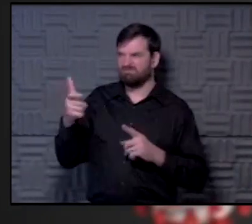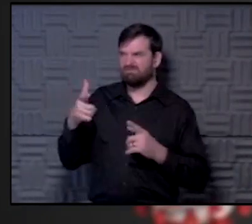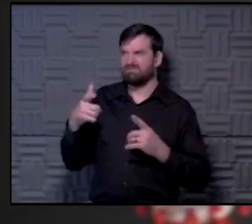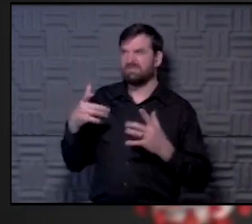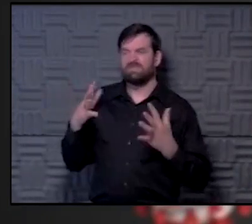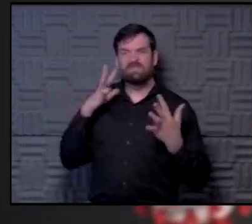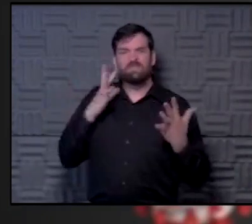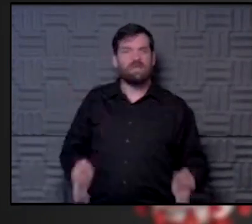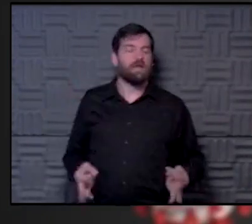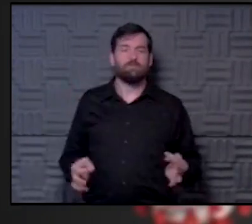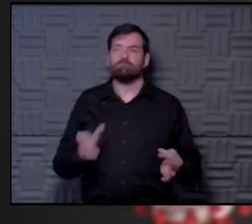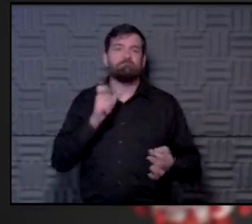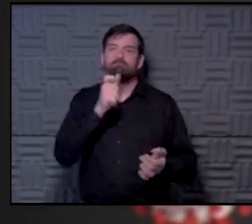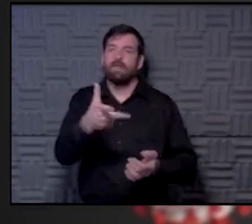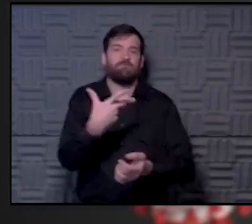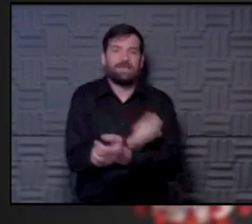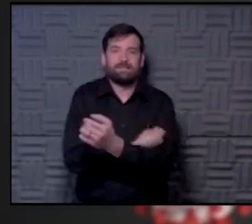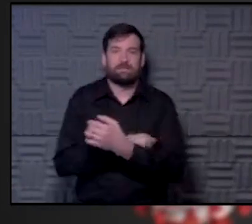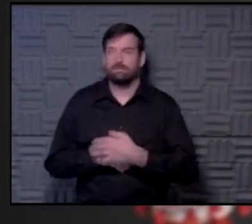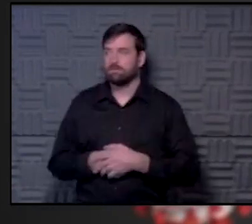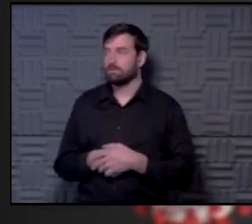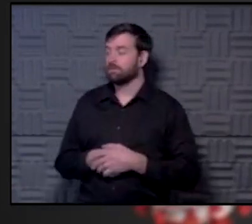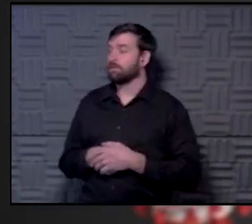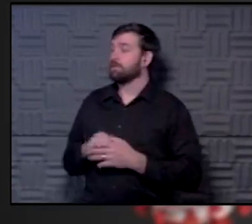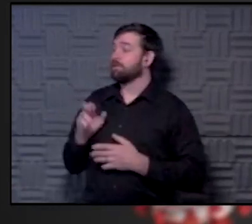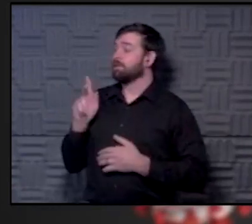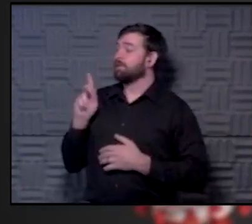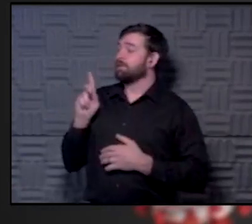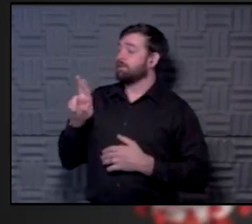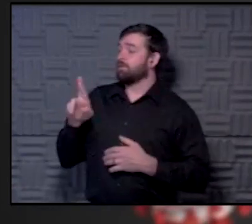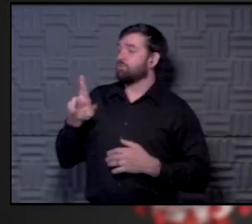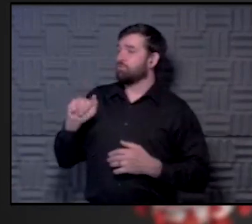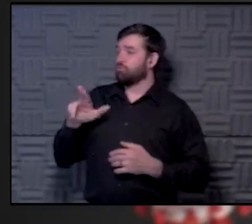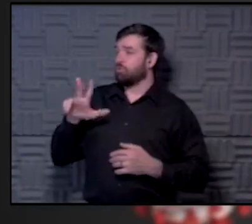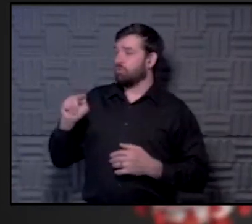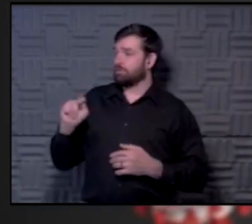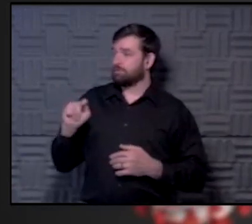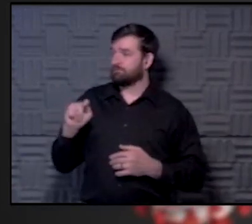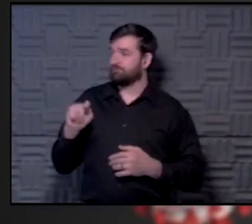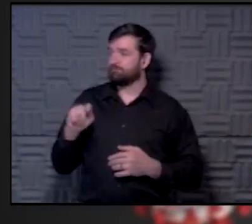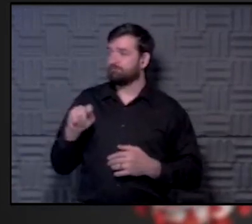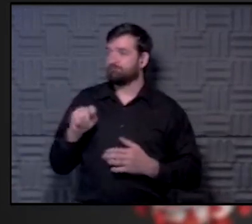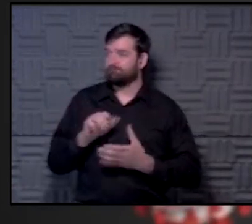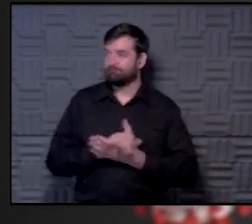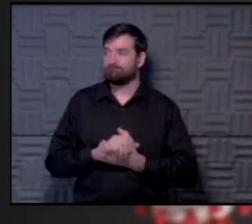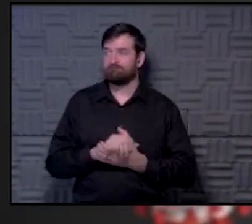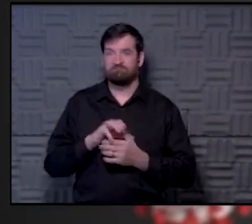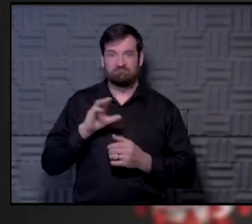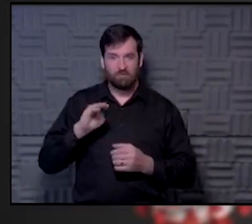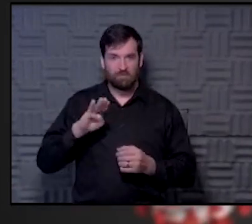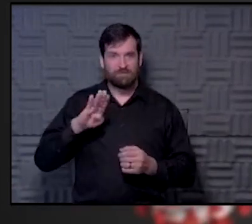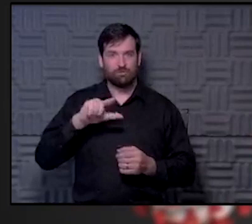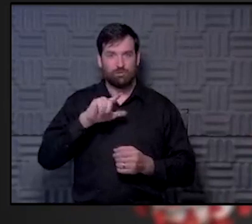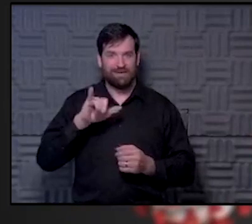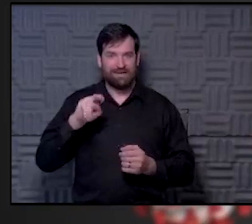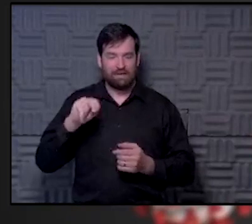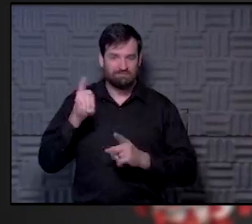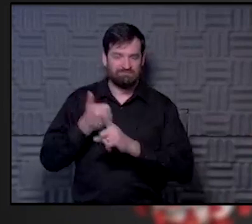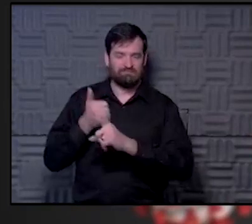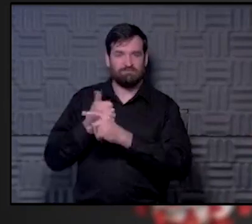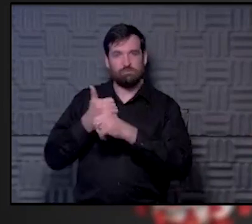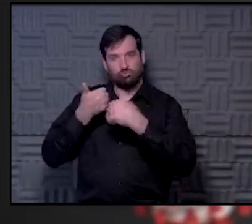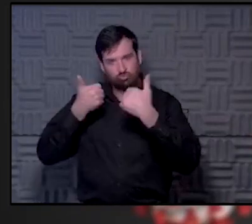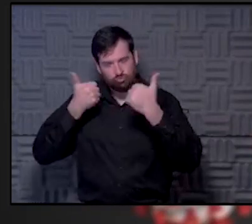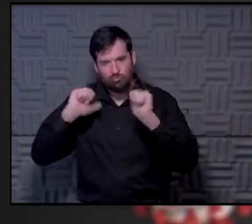thoughts on this? Well, Dr. Ault, obstetricians work long and hard to bring healthy babies into